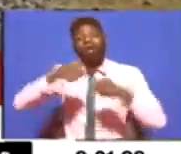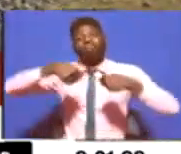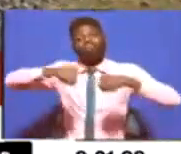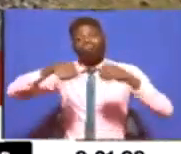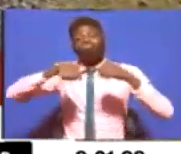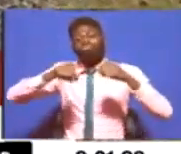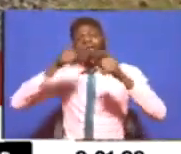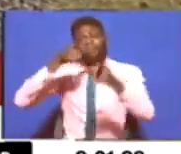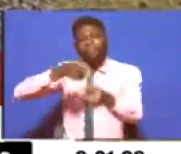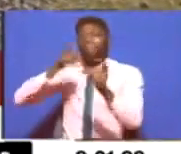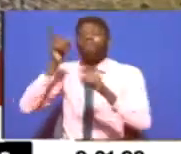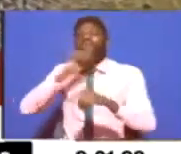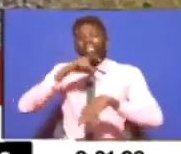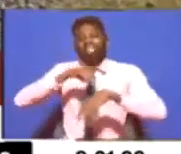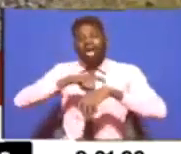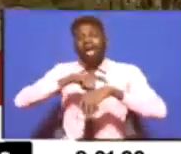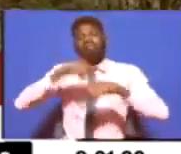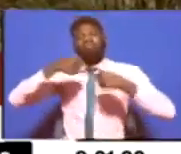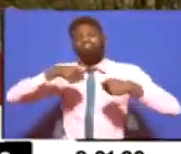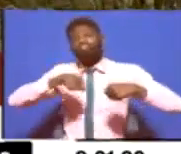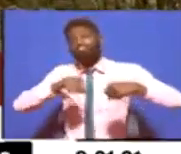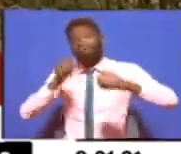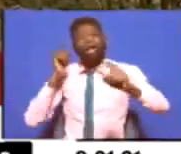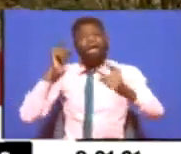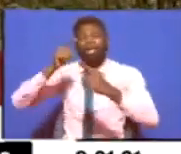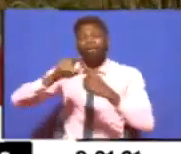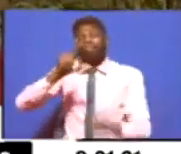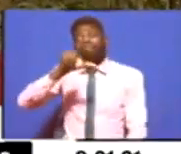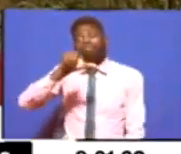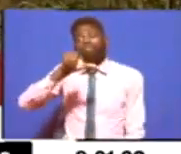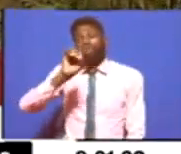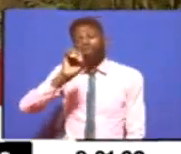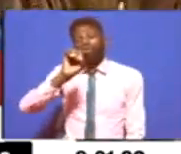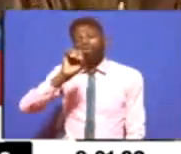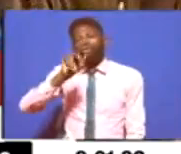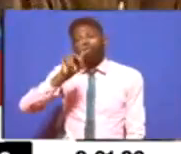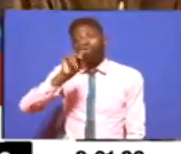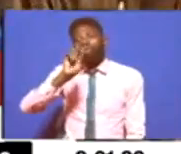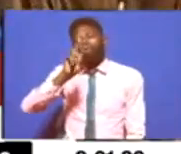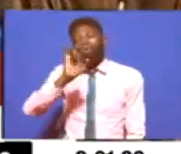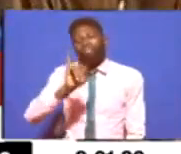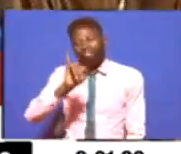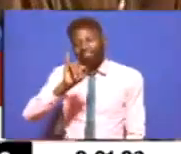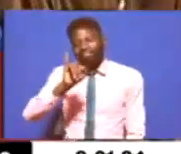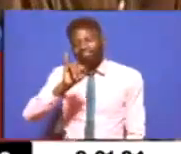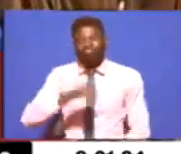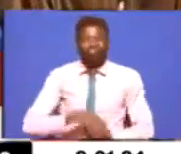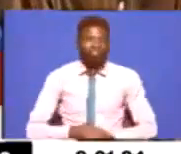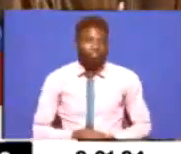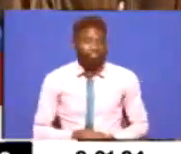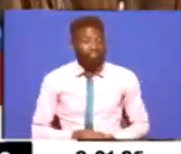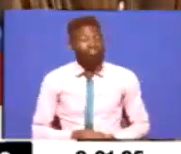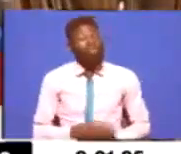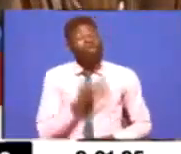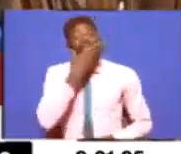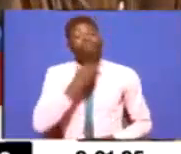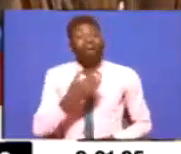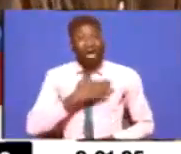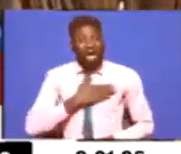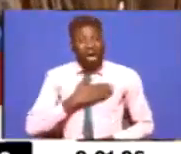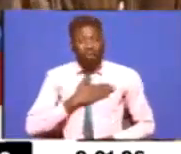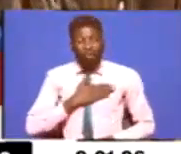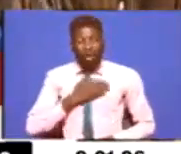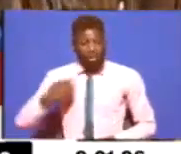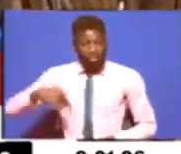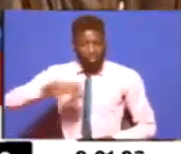Lomelo Road on his way to Lokori while he was on his daily activities. Hiyo kijana yetu ni yeye na sisi nategemea yeye